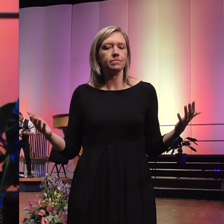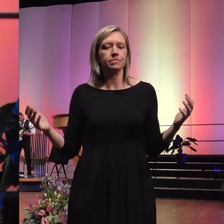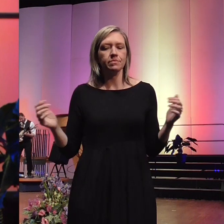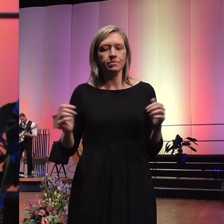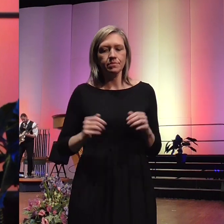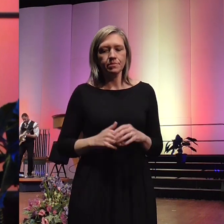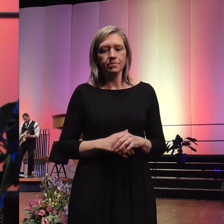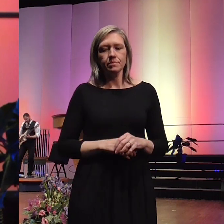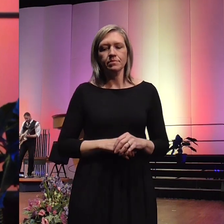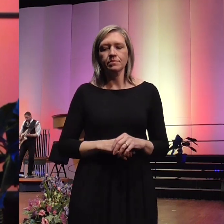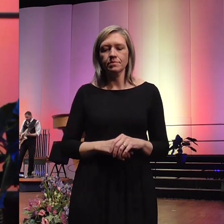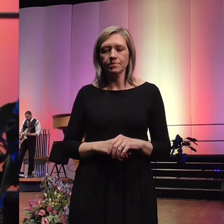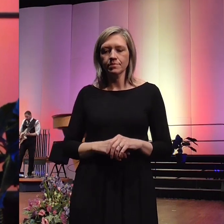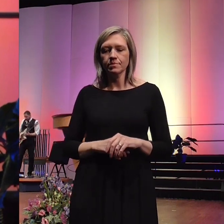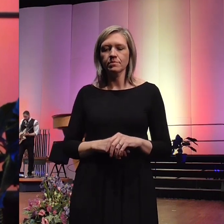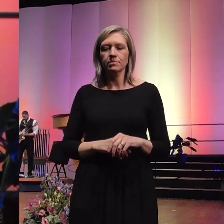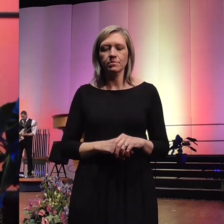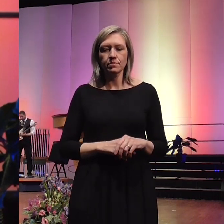everything.